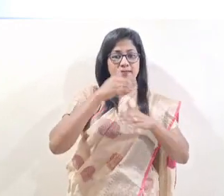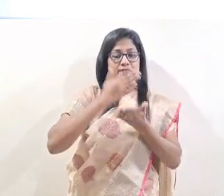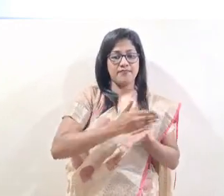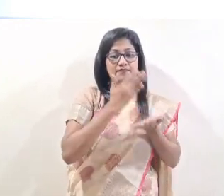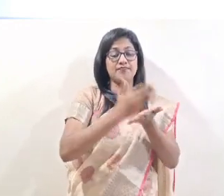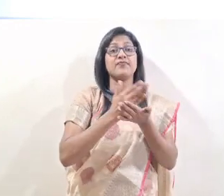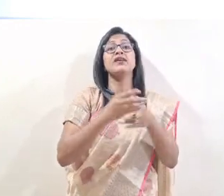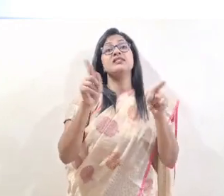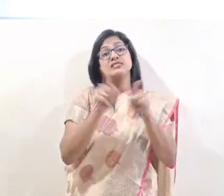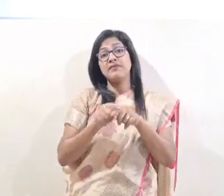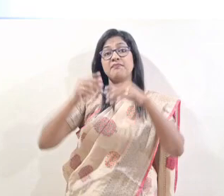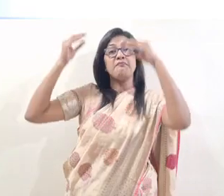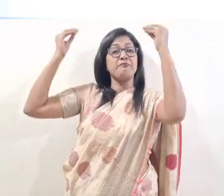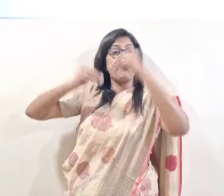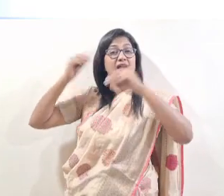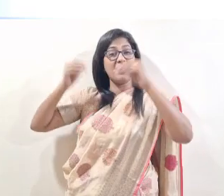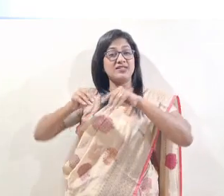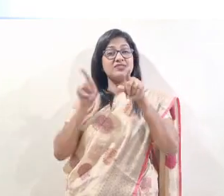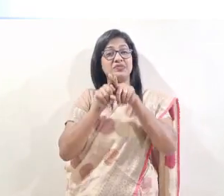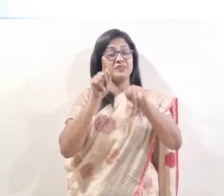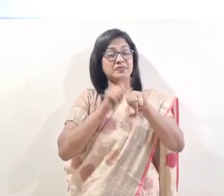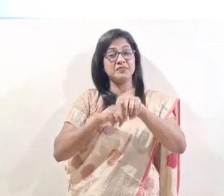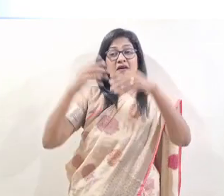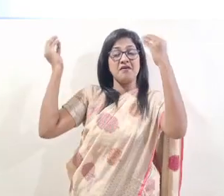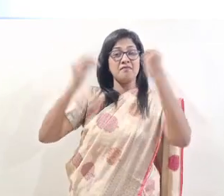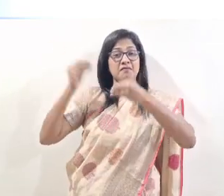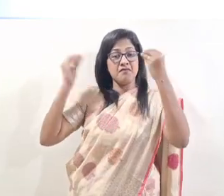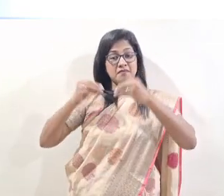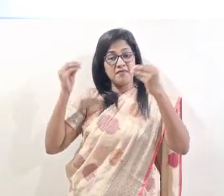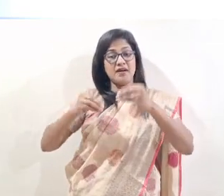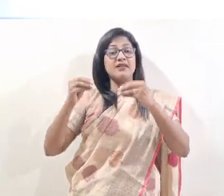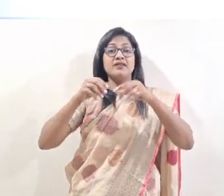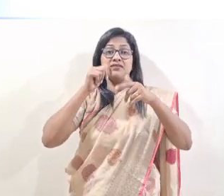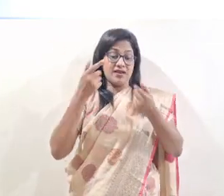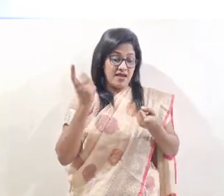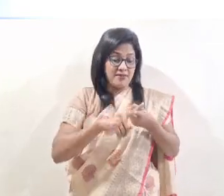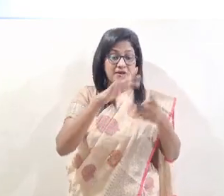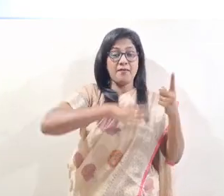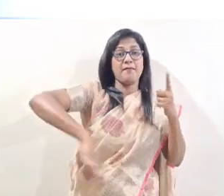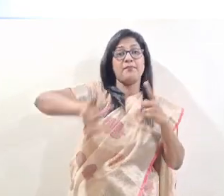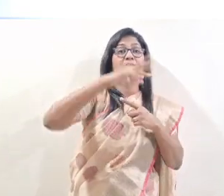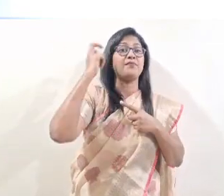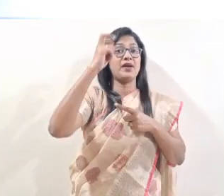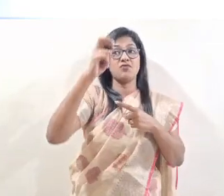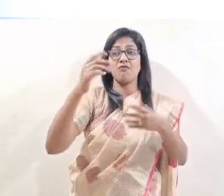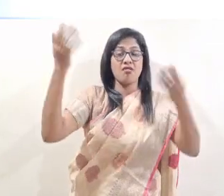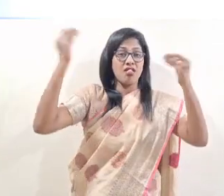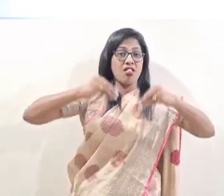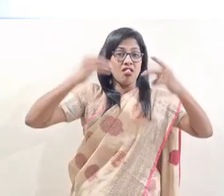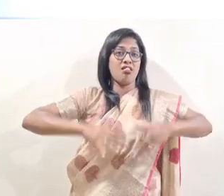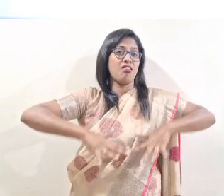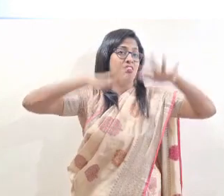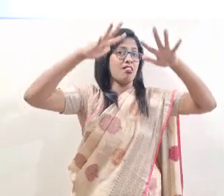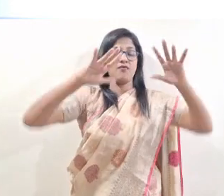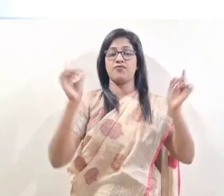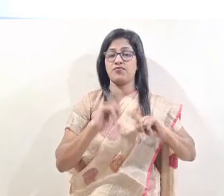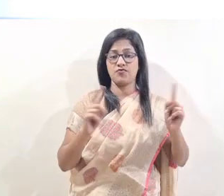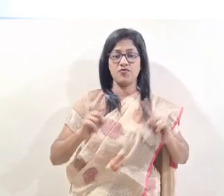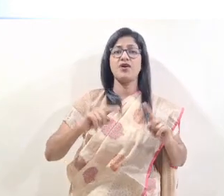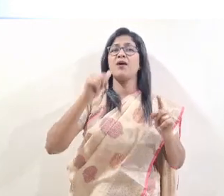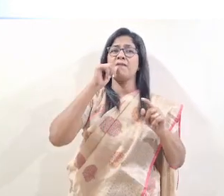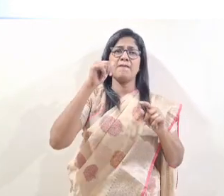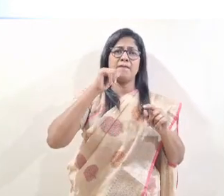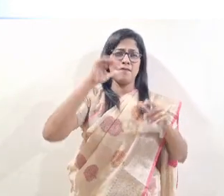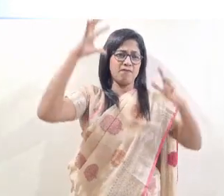even in the monsoon, the peak of the monsoon seasons, we don't have any flooding in the metro system. Water seepage is